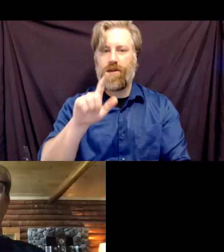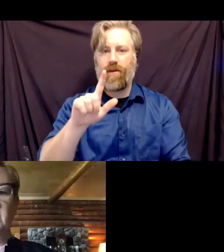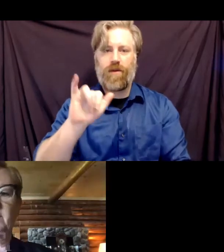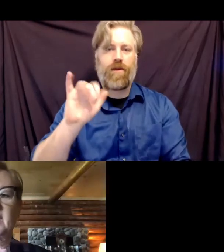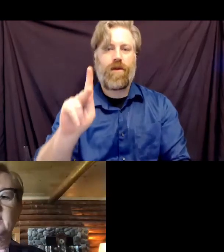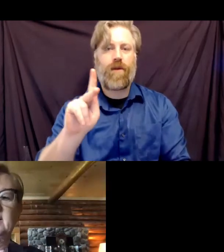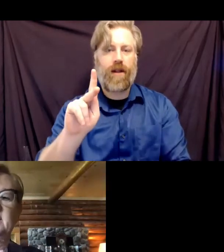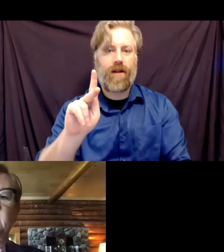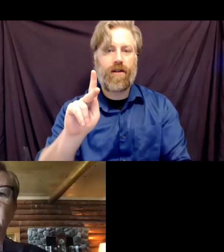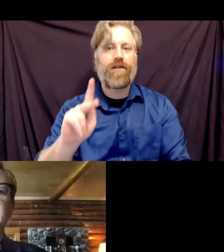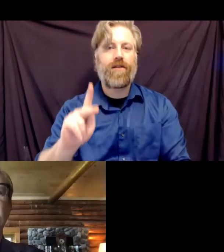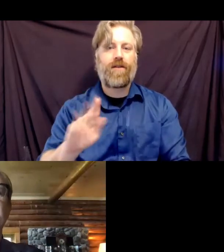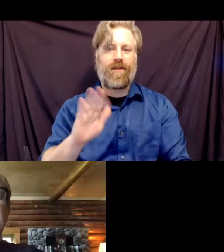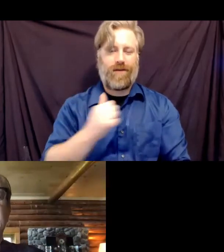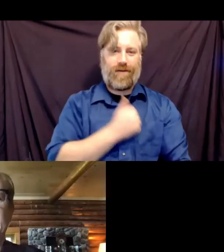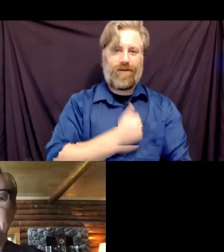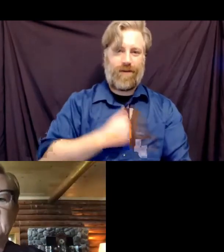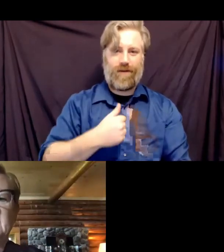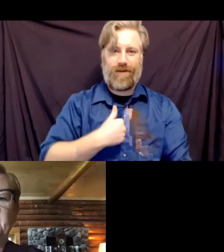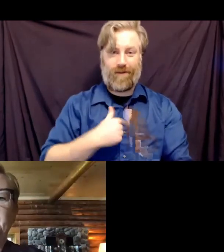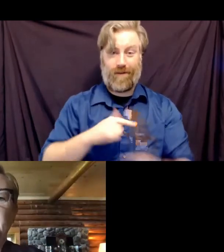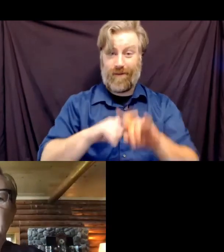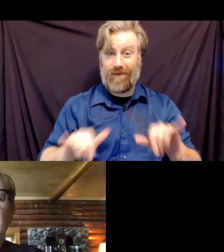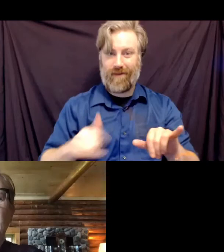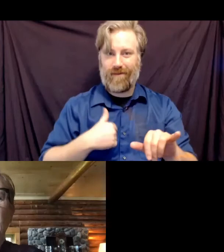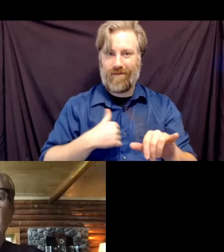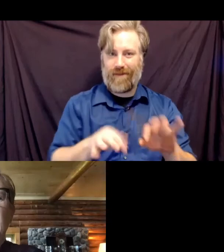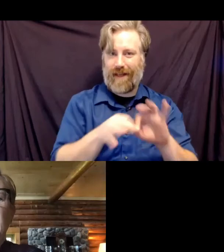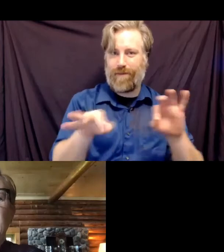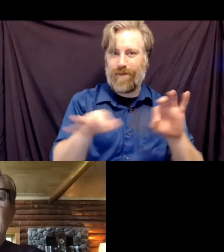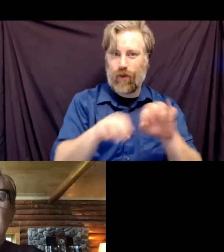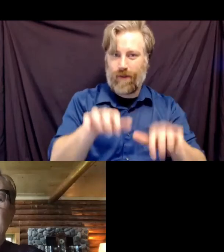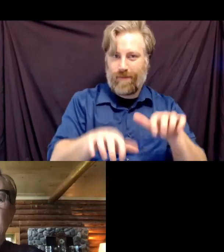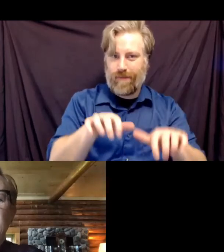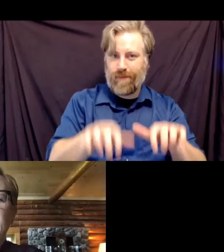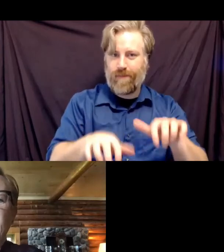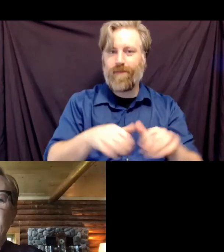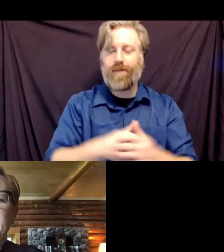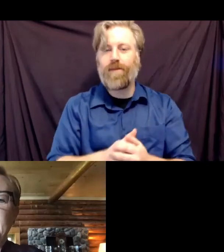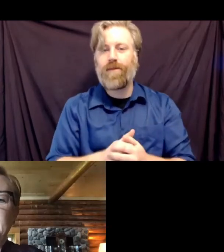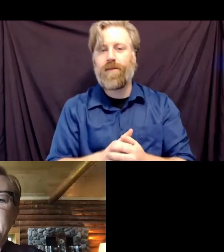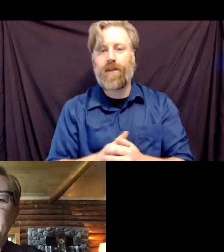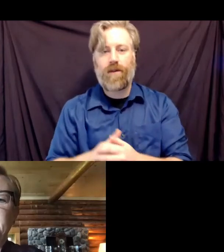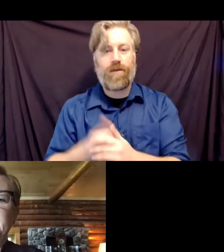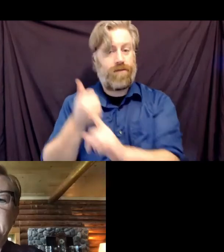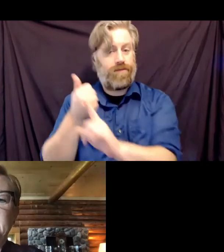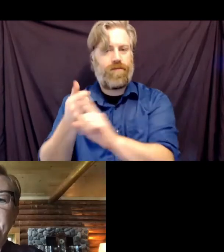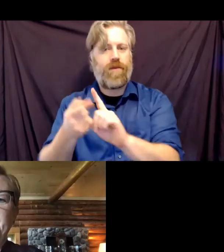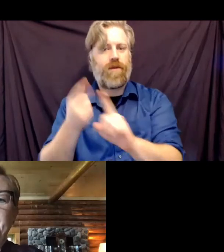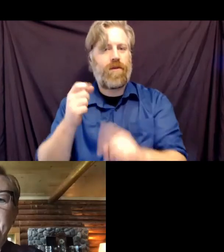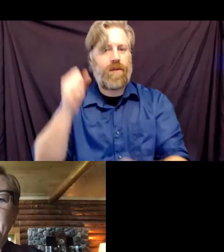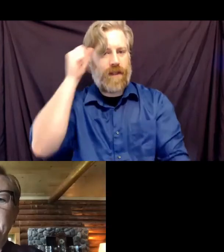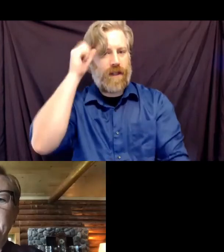And my apologies, I'm closed captioning at the same time. So he is from St. Cloud State University